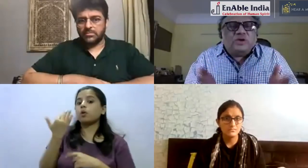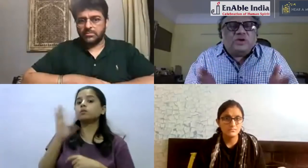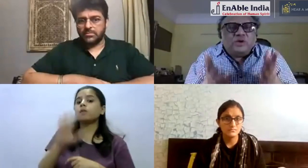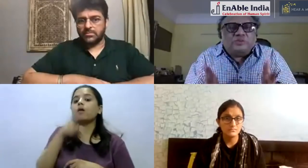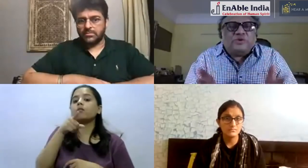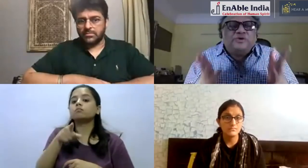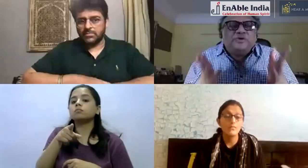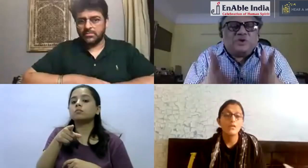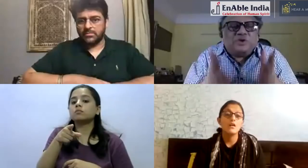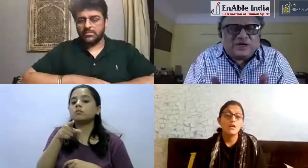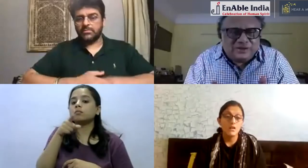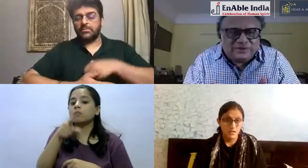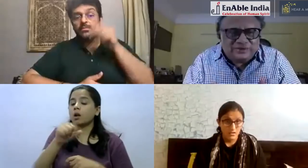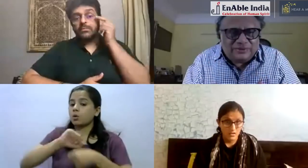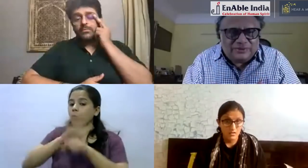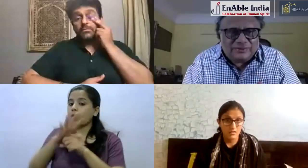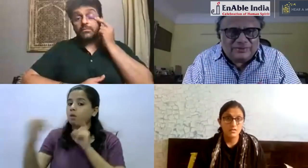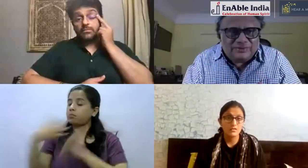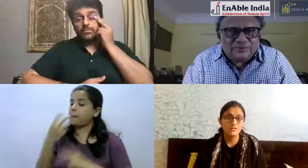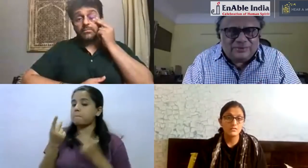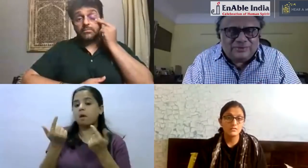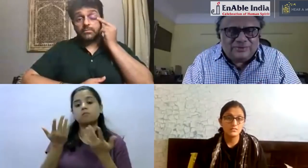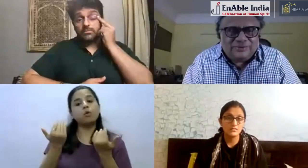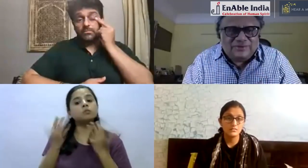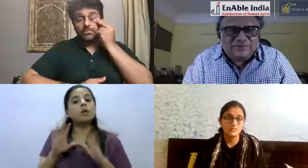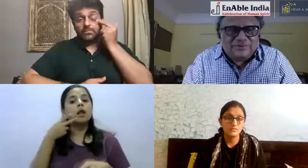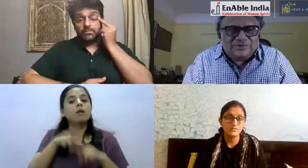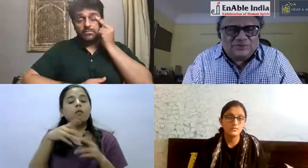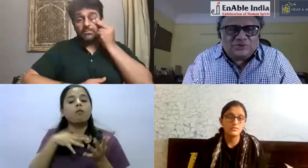You are more prone to corona.